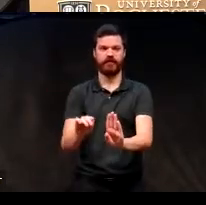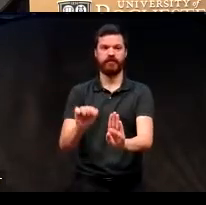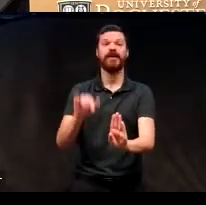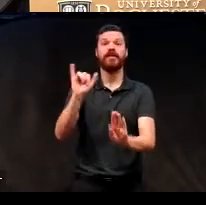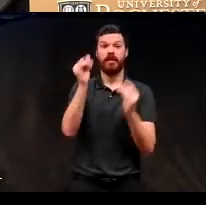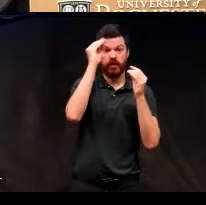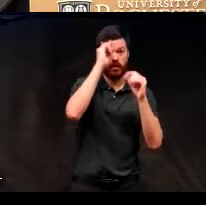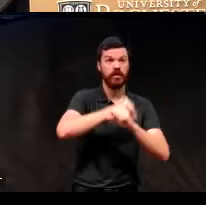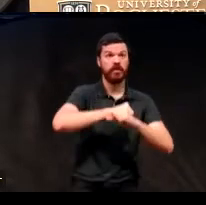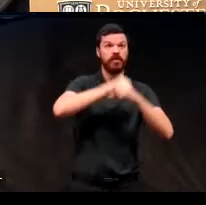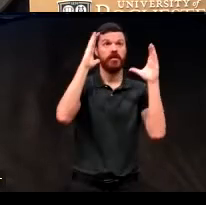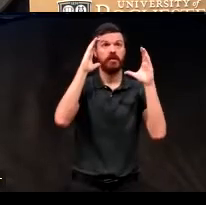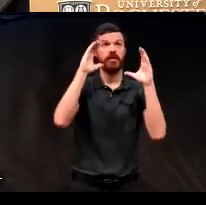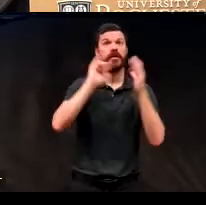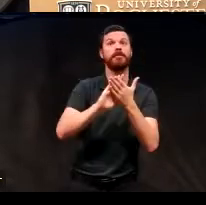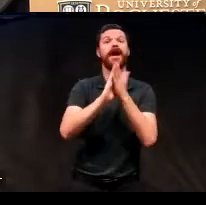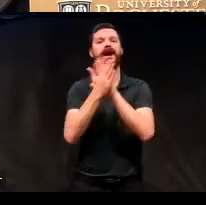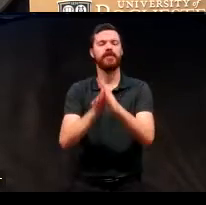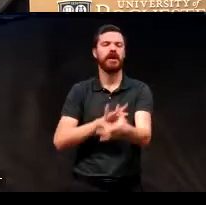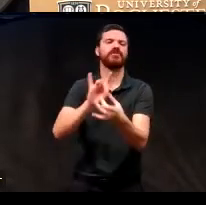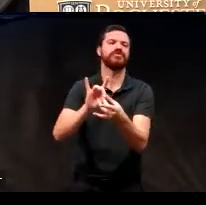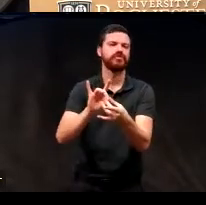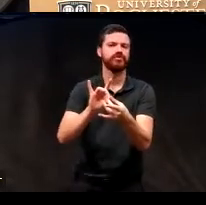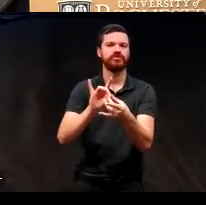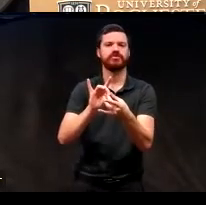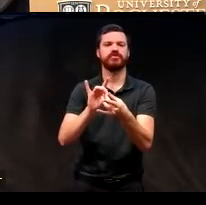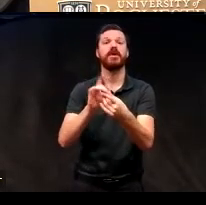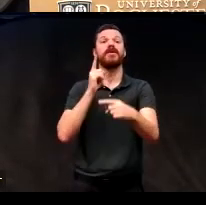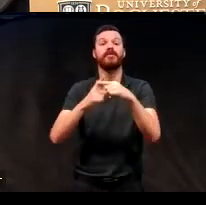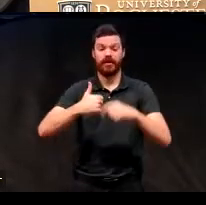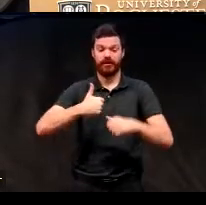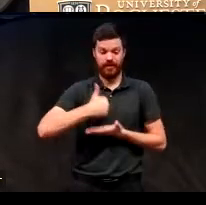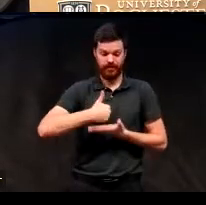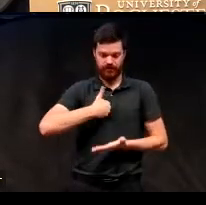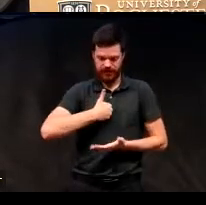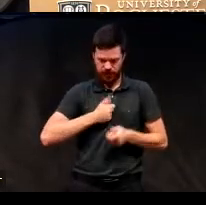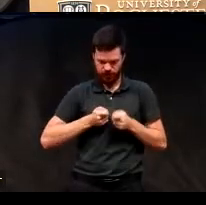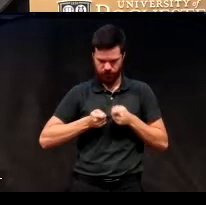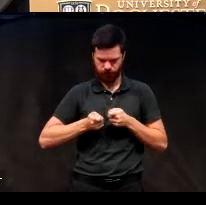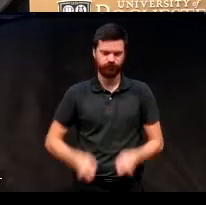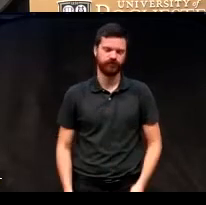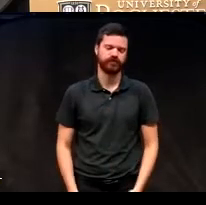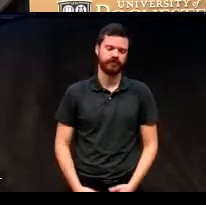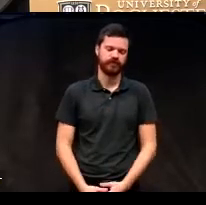us to form that human connection and leads to self-regulation.